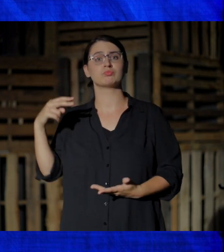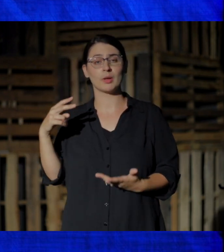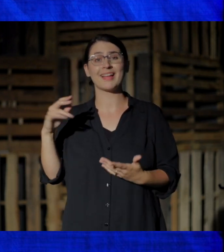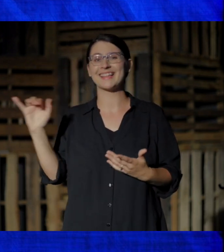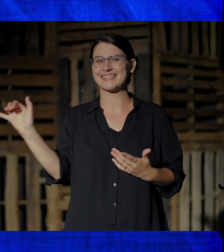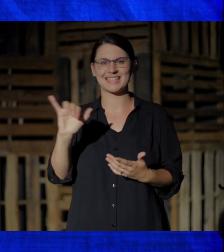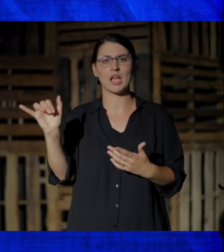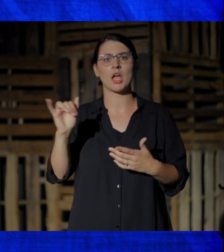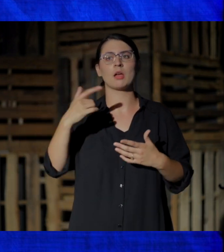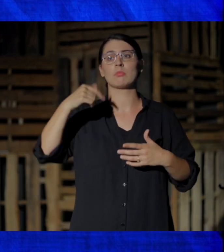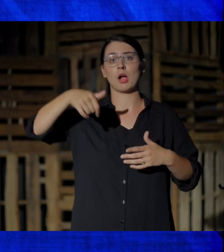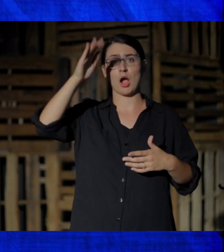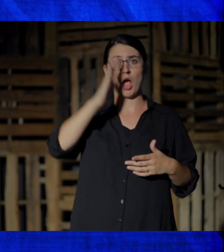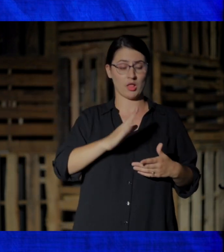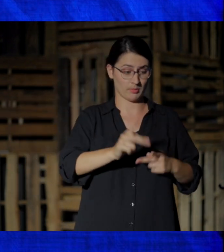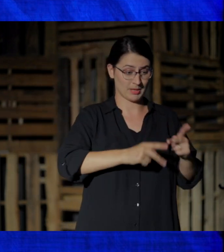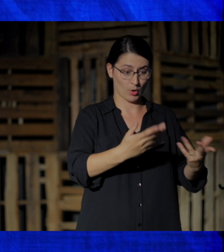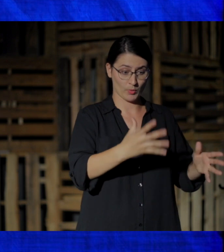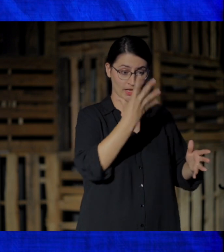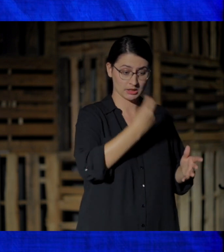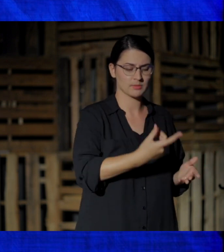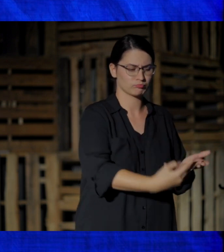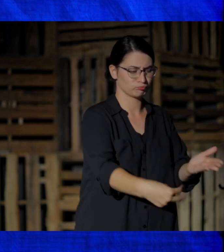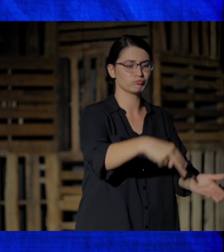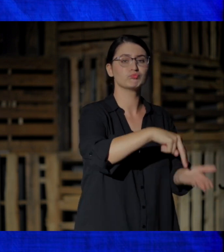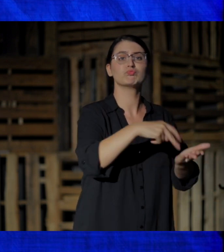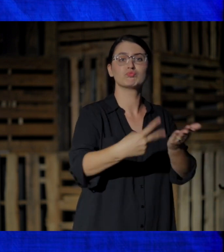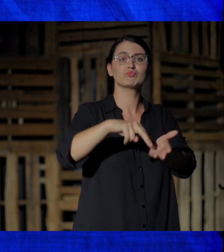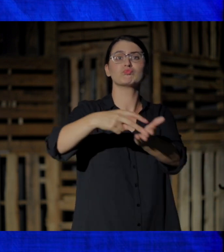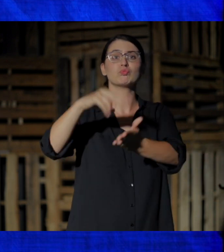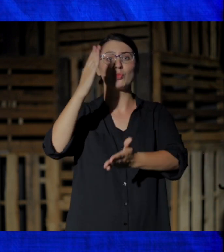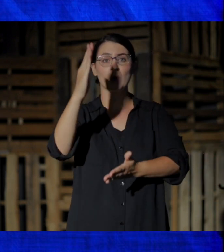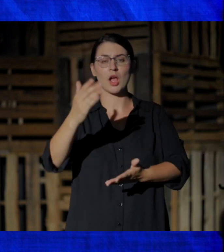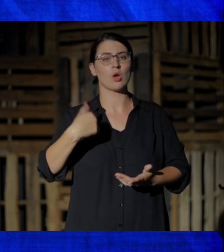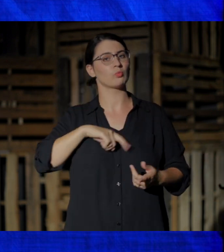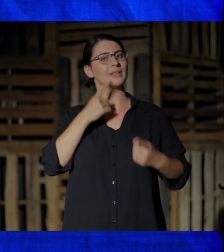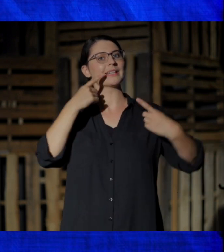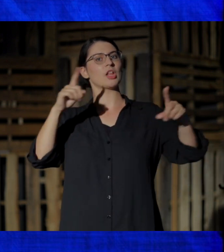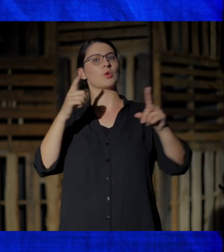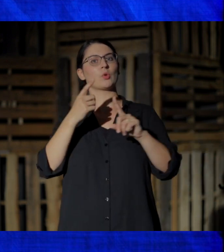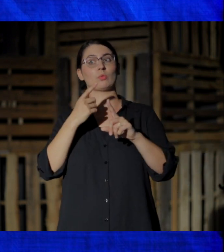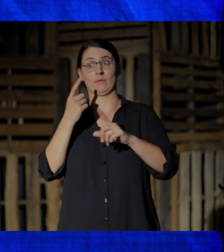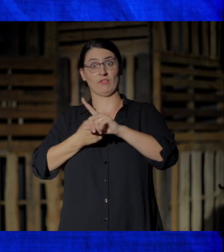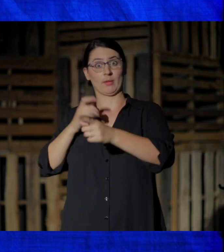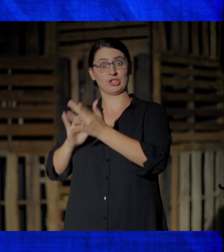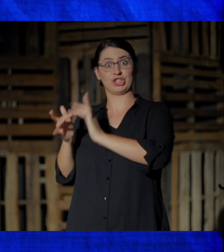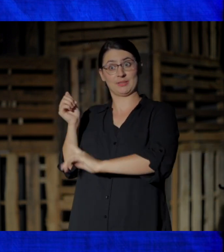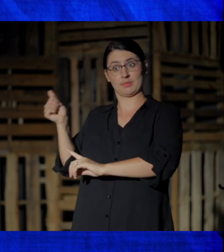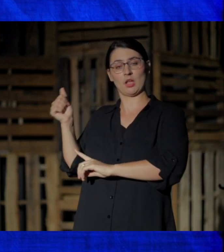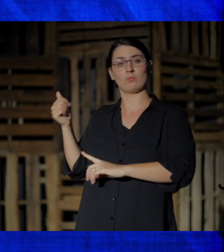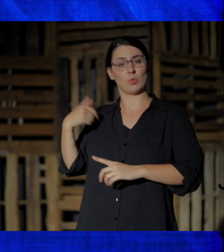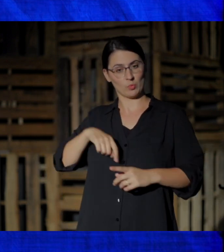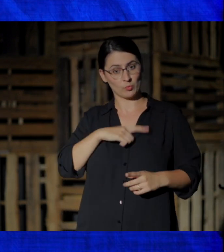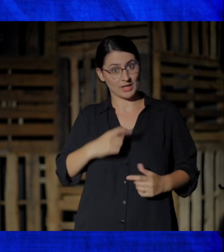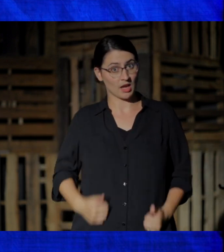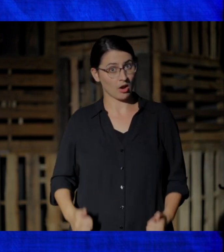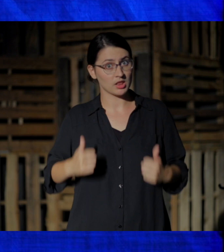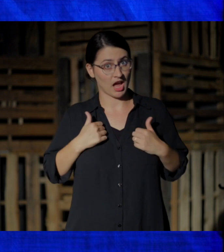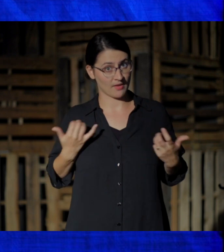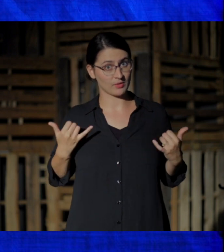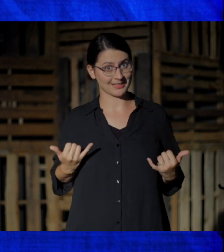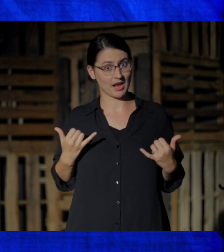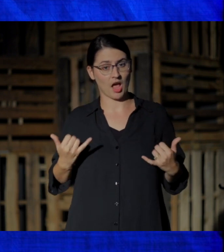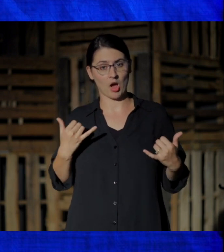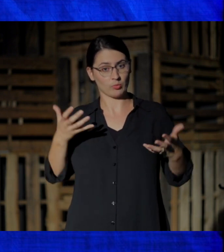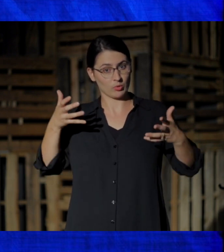asleep. For this we declare to you by a word from the Lord, that we who are alive, who are left until the coming of the